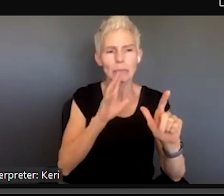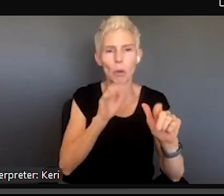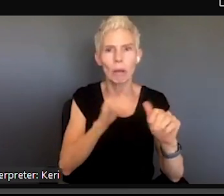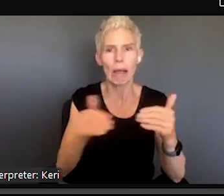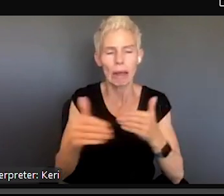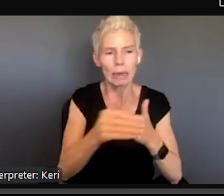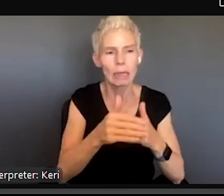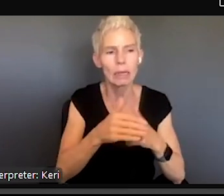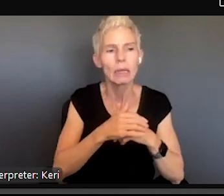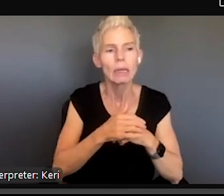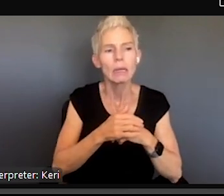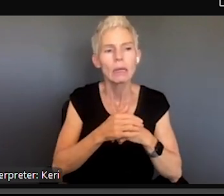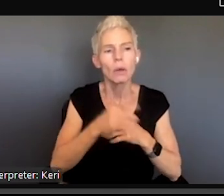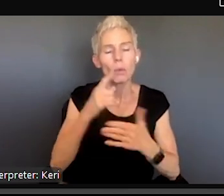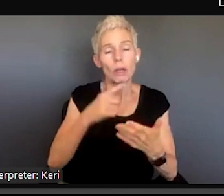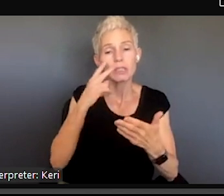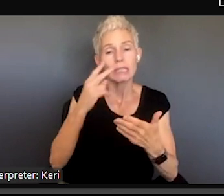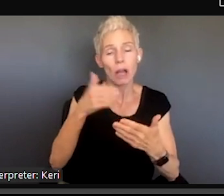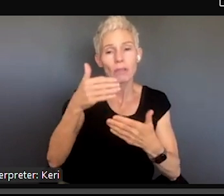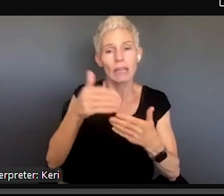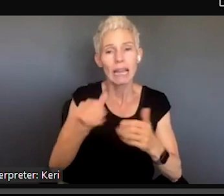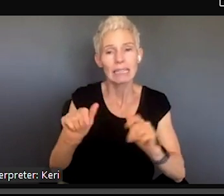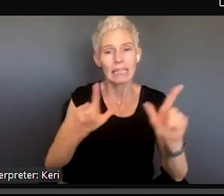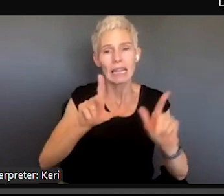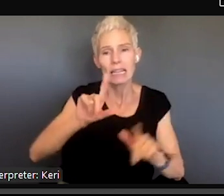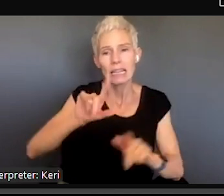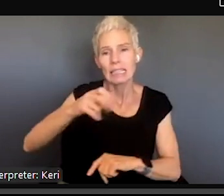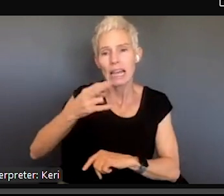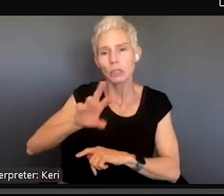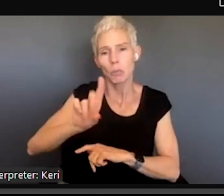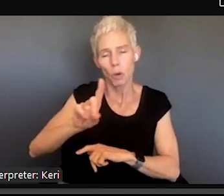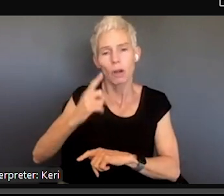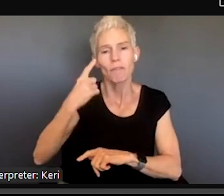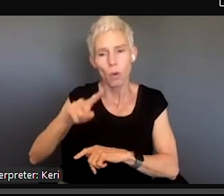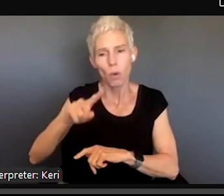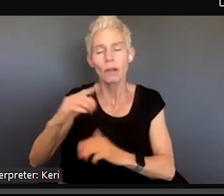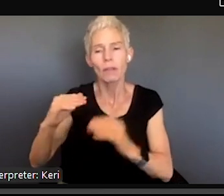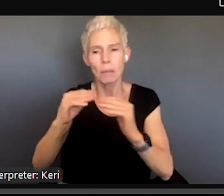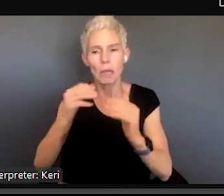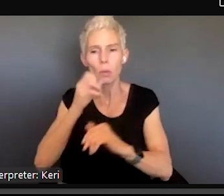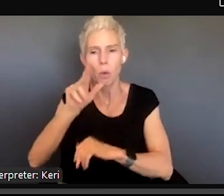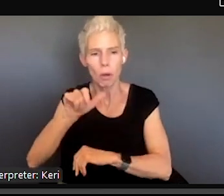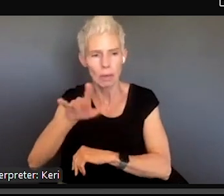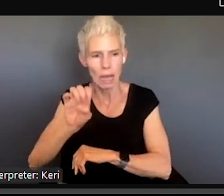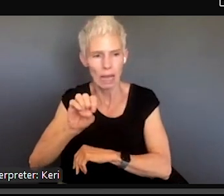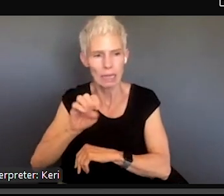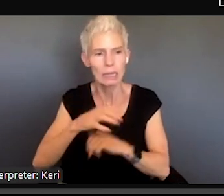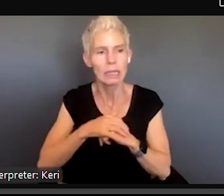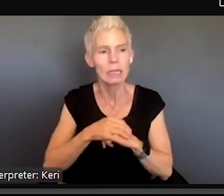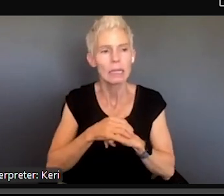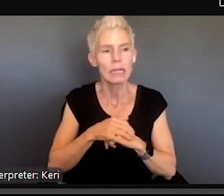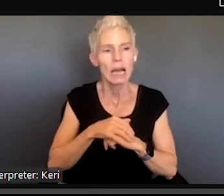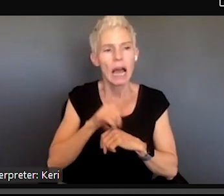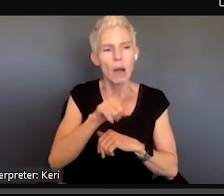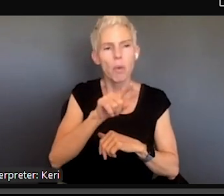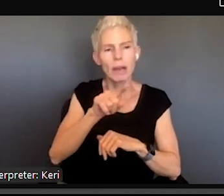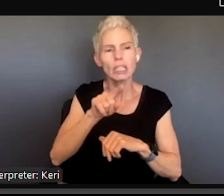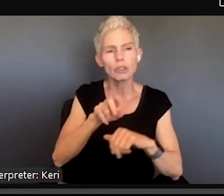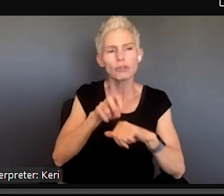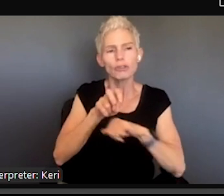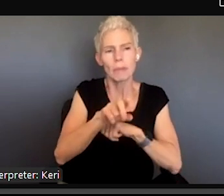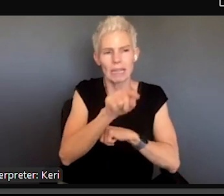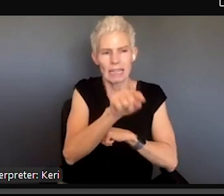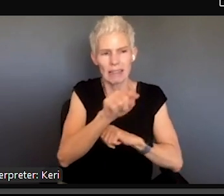But what you'll see on the next line is our dashboard for the Pure Warmline. So if we can go to the next slide. And I wanted to jump to this